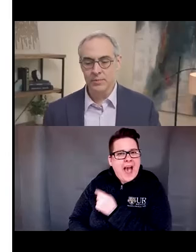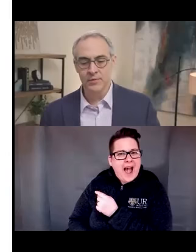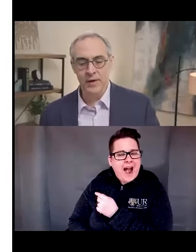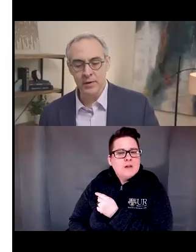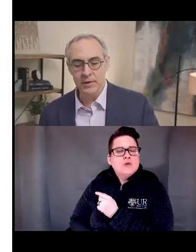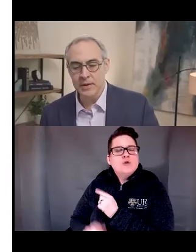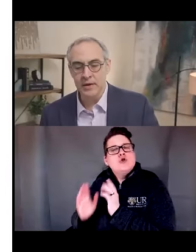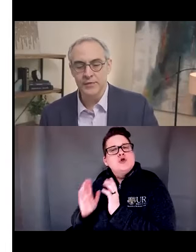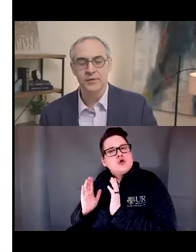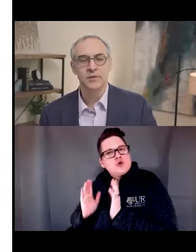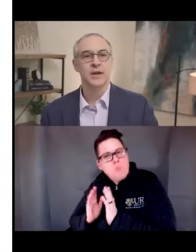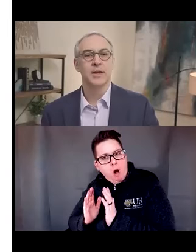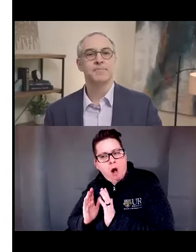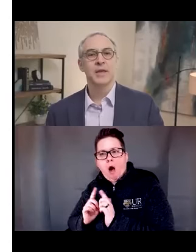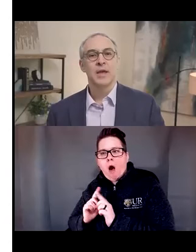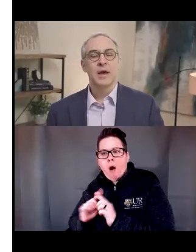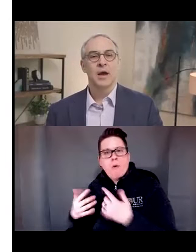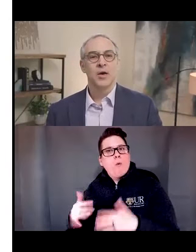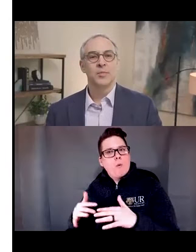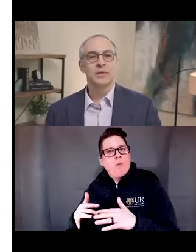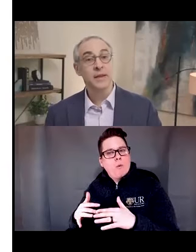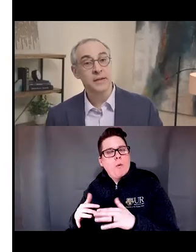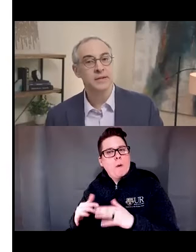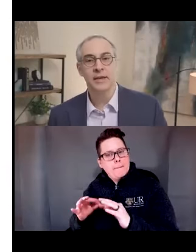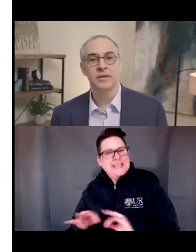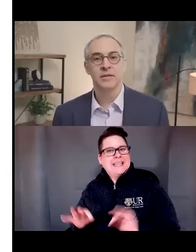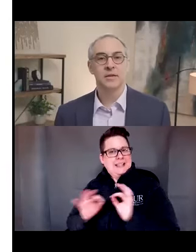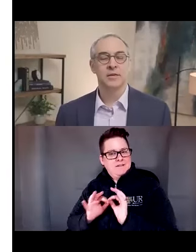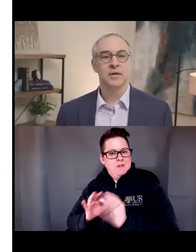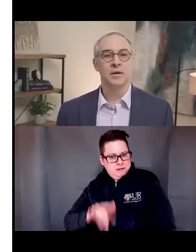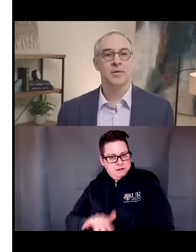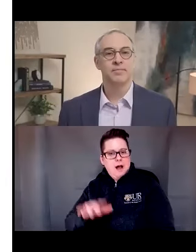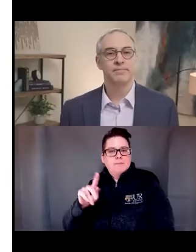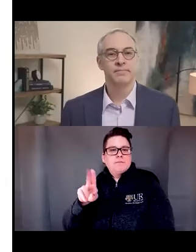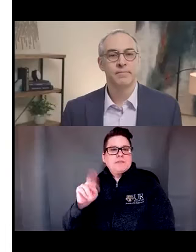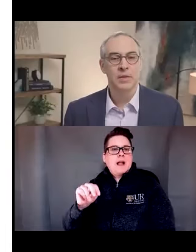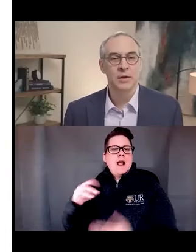small but very meaningful study. Ken led the